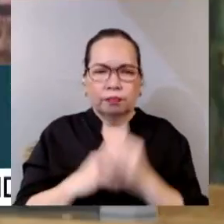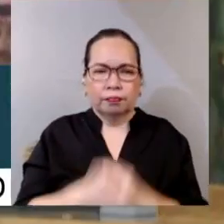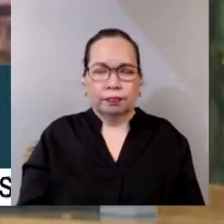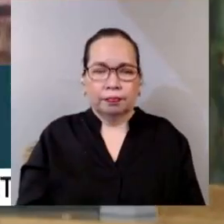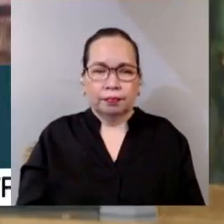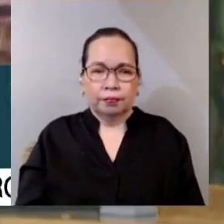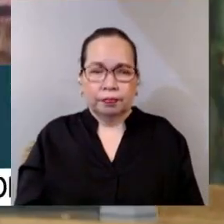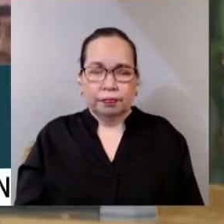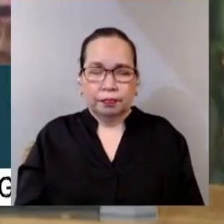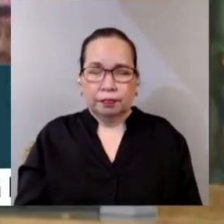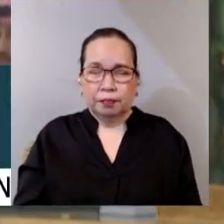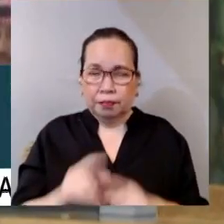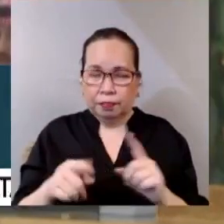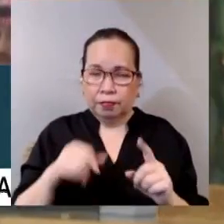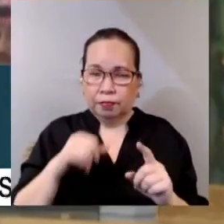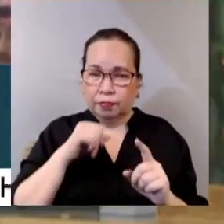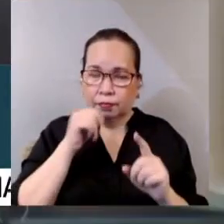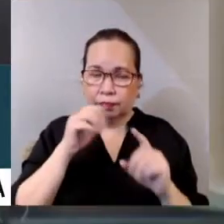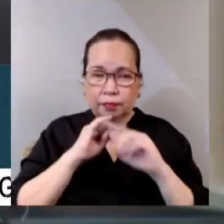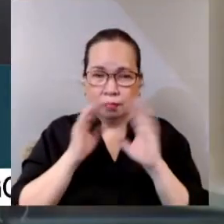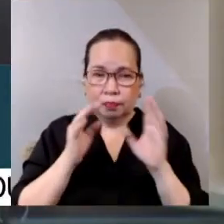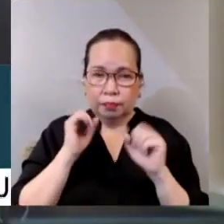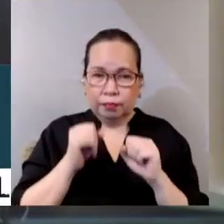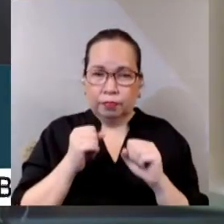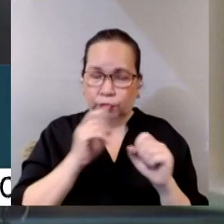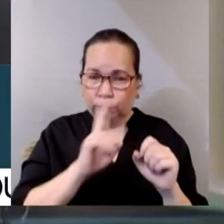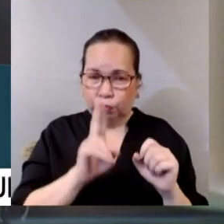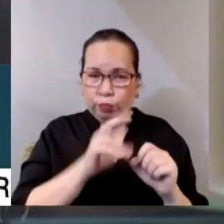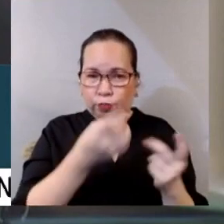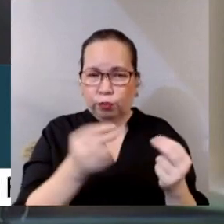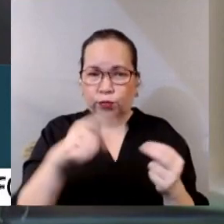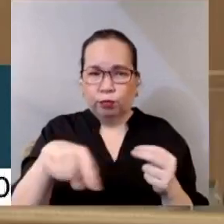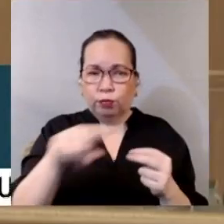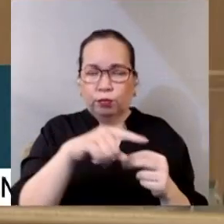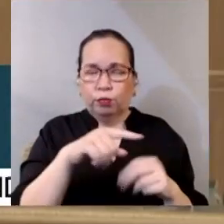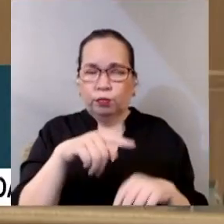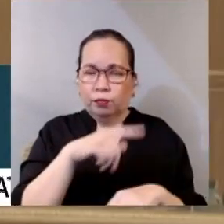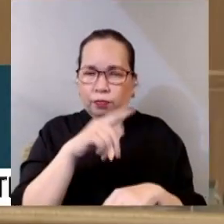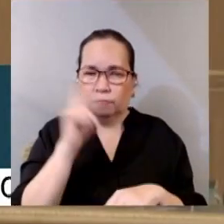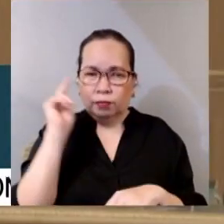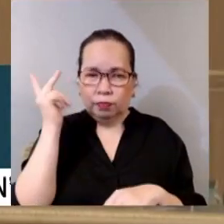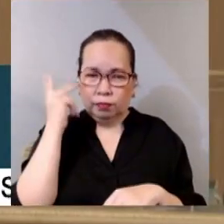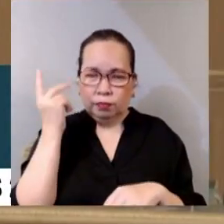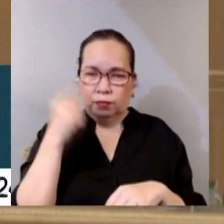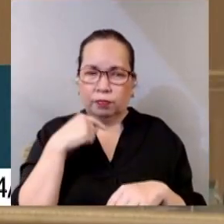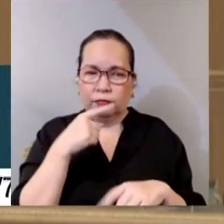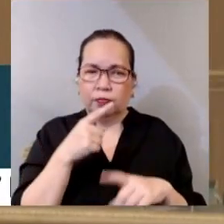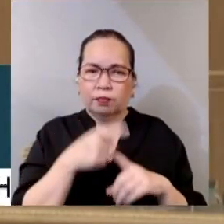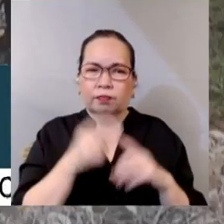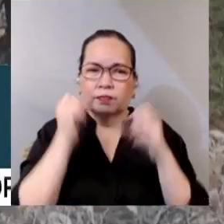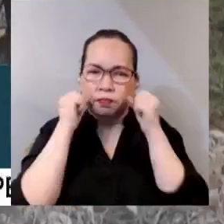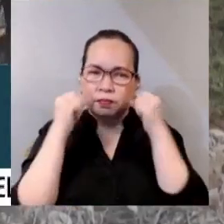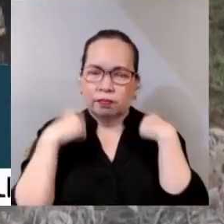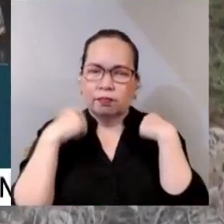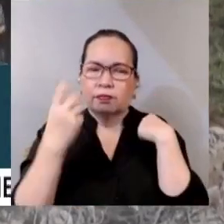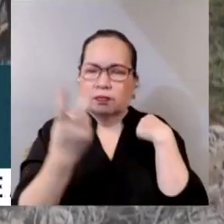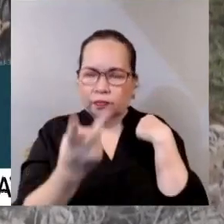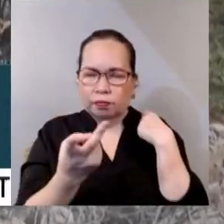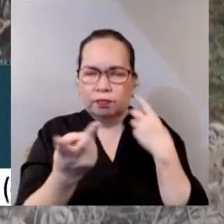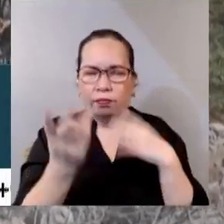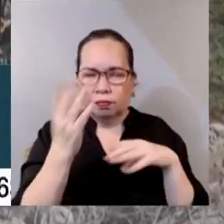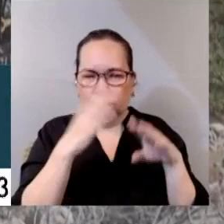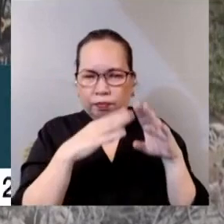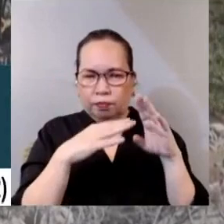it's unclear whether he can afford it politically. The Saudis say normalization can only come with a two-state solution. Many members